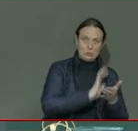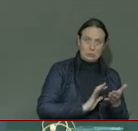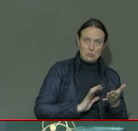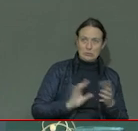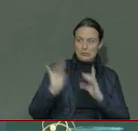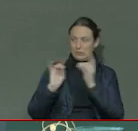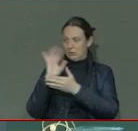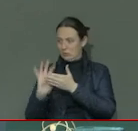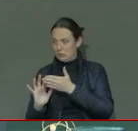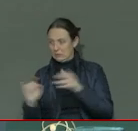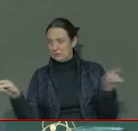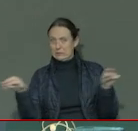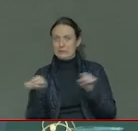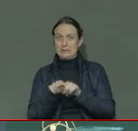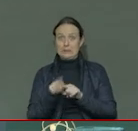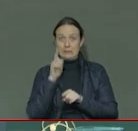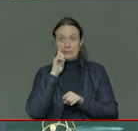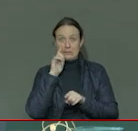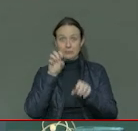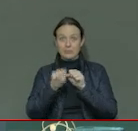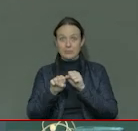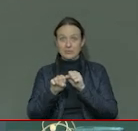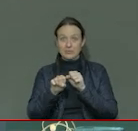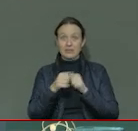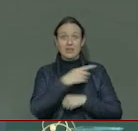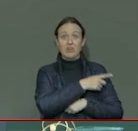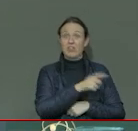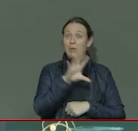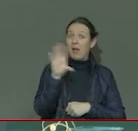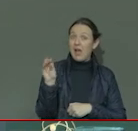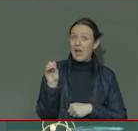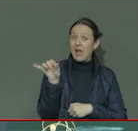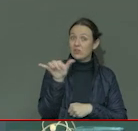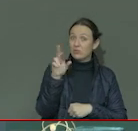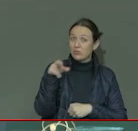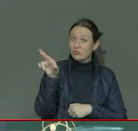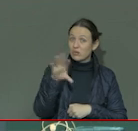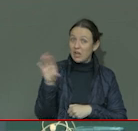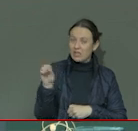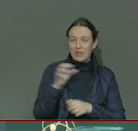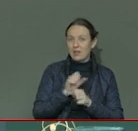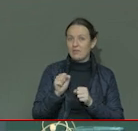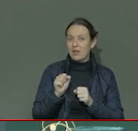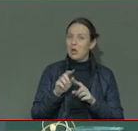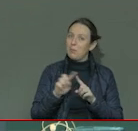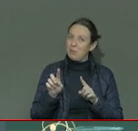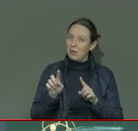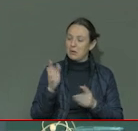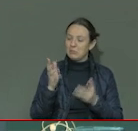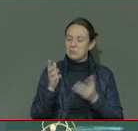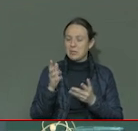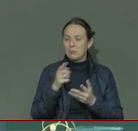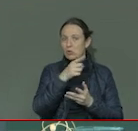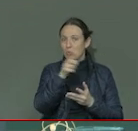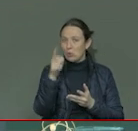the animal story. You know that they're never going to ask you which is the correct story. But they could ask you to motivate which story you